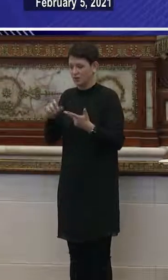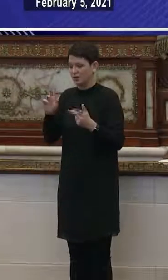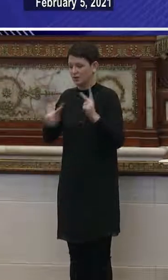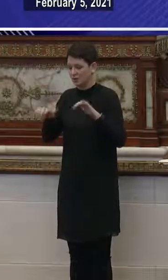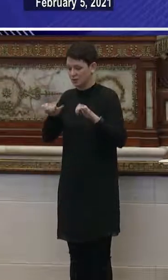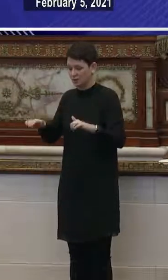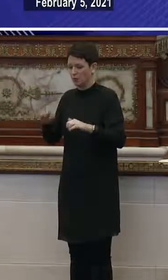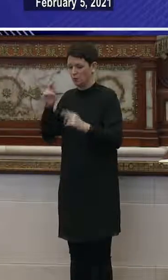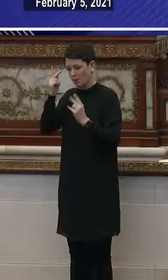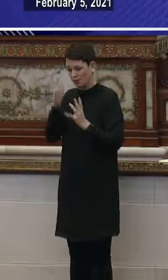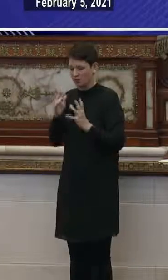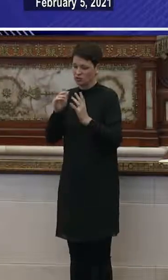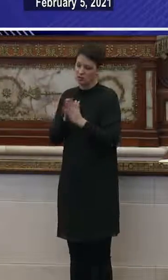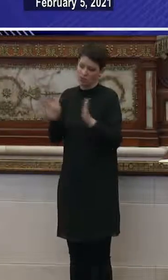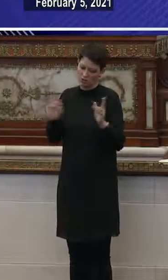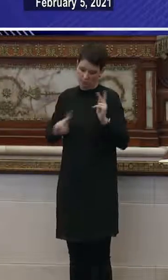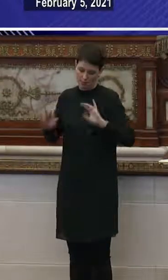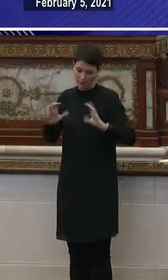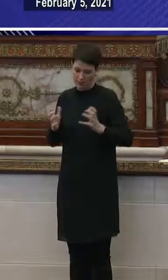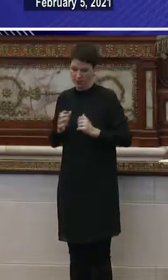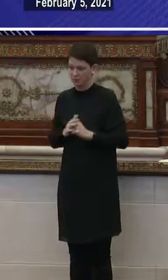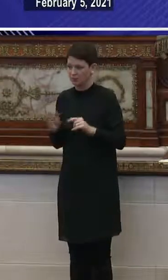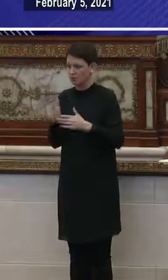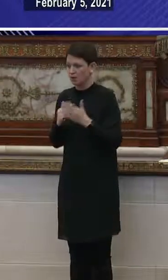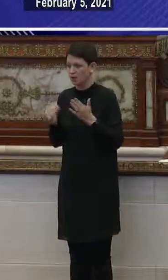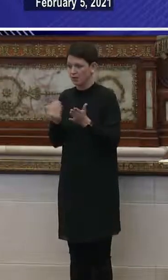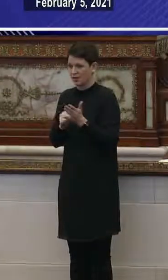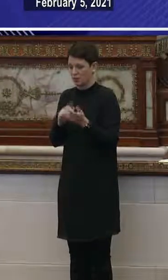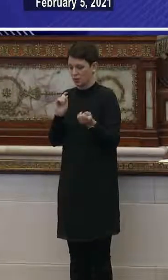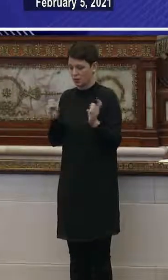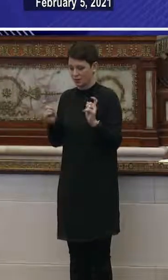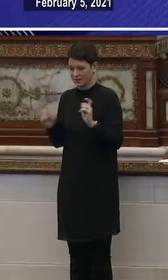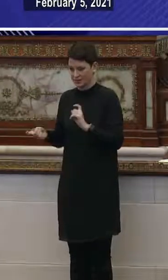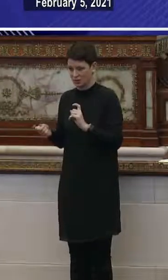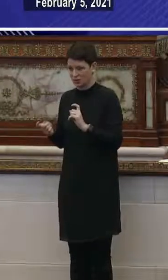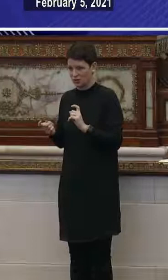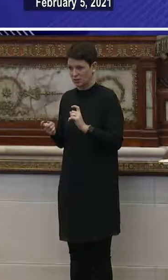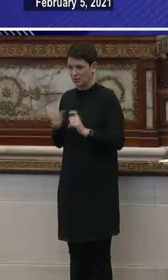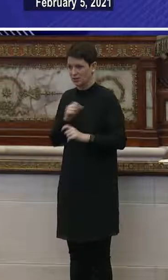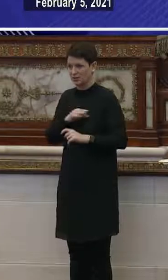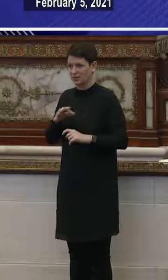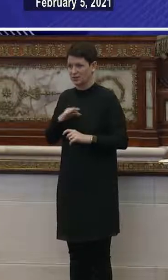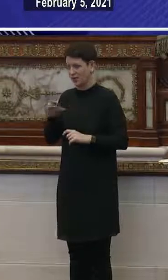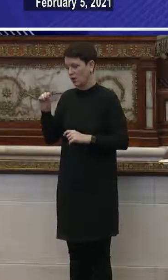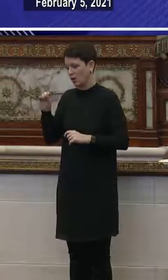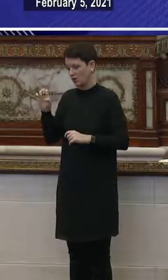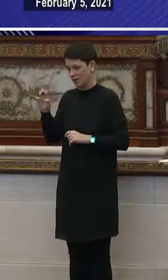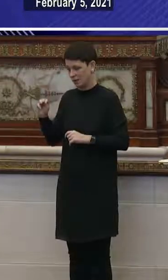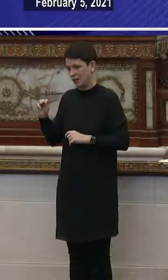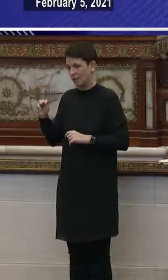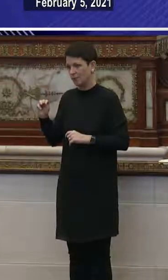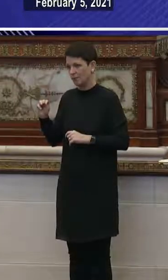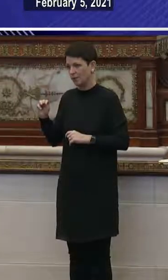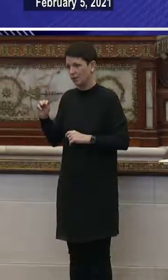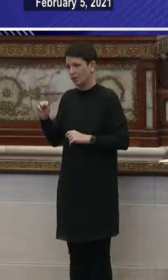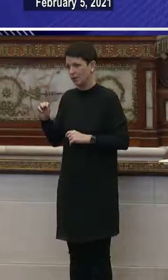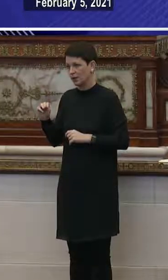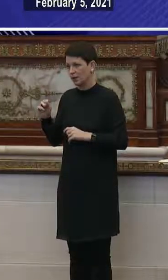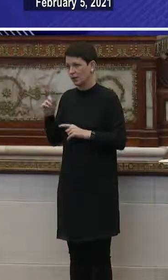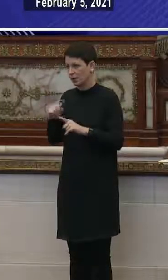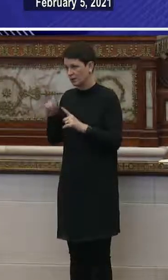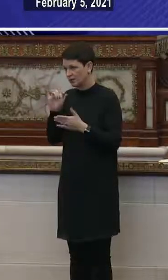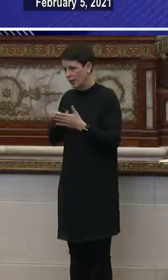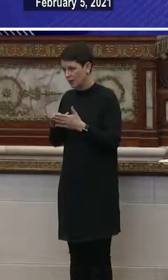elected officials, and the general public. As part of this reorganization, we have embedded staff from the Office of Emergency Management into this incident command